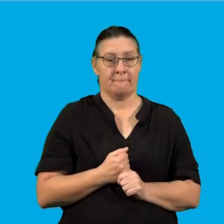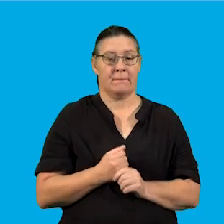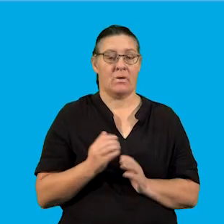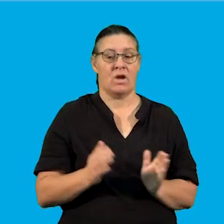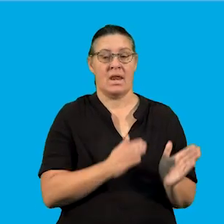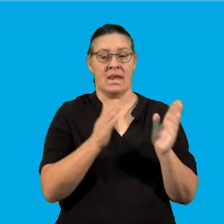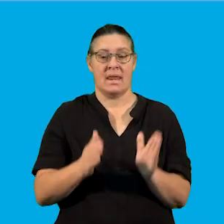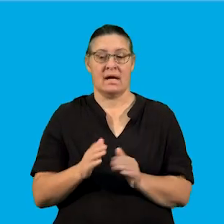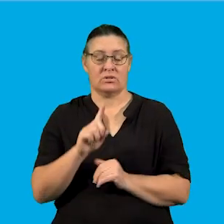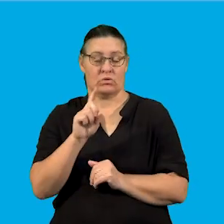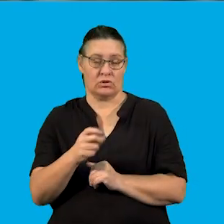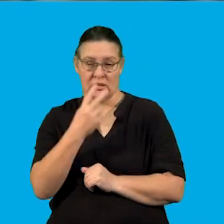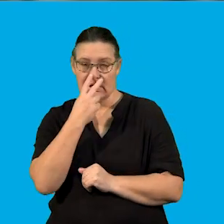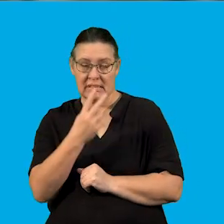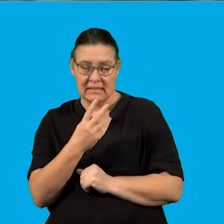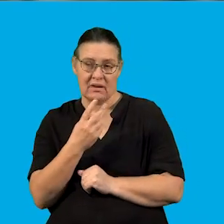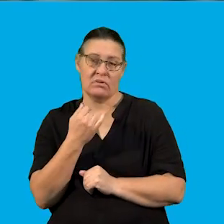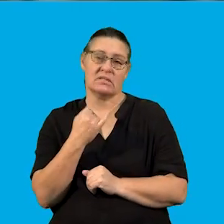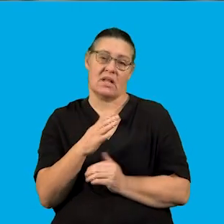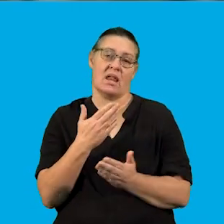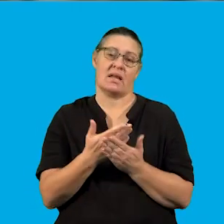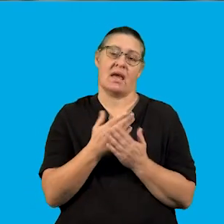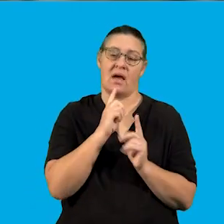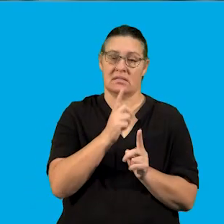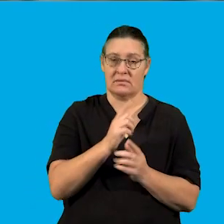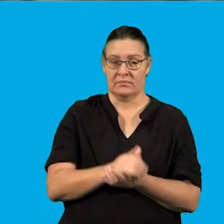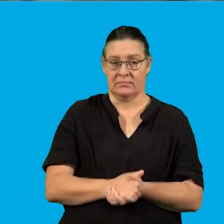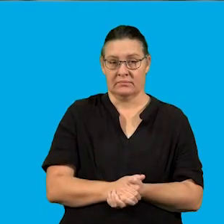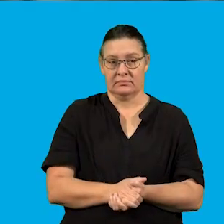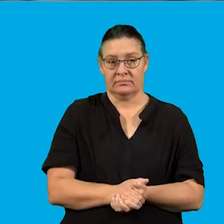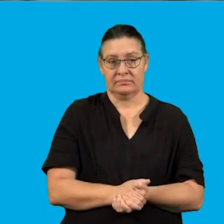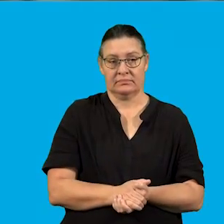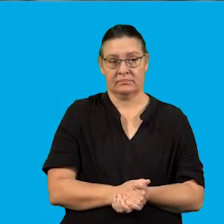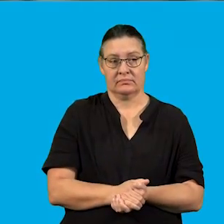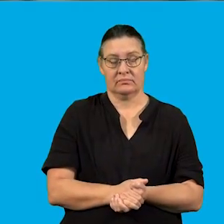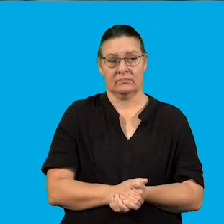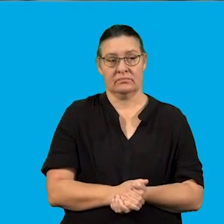Now, moving on to our next question and see if whether we can still be able to answer them.